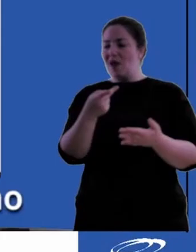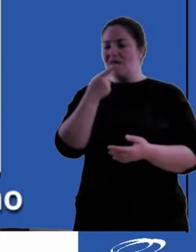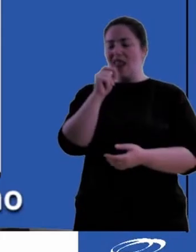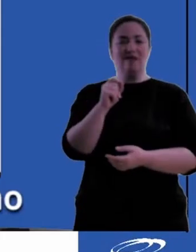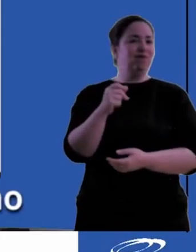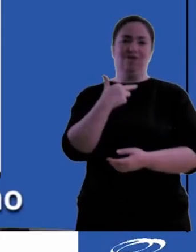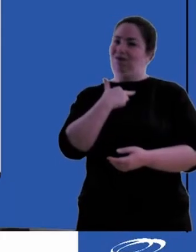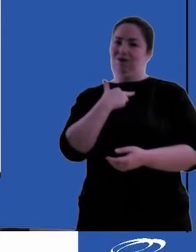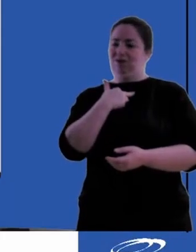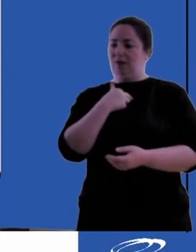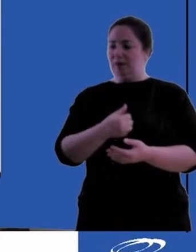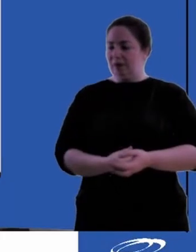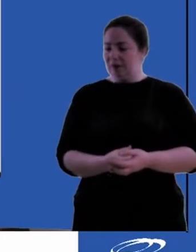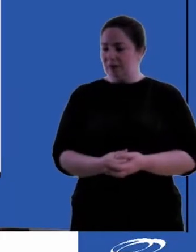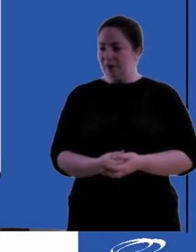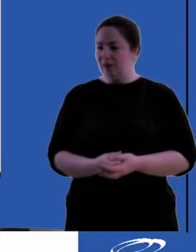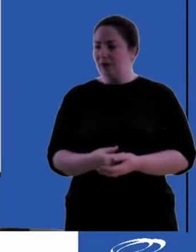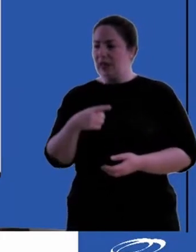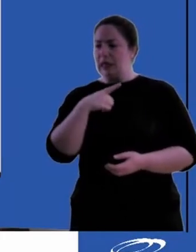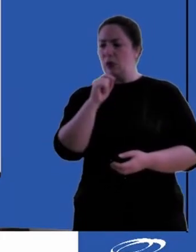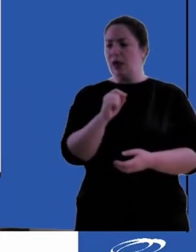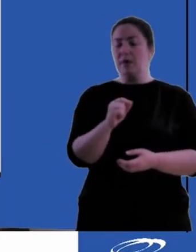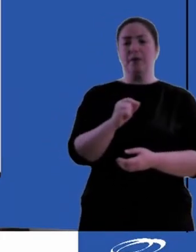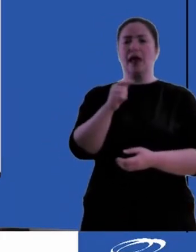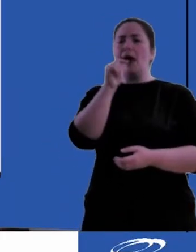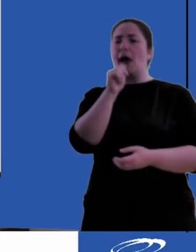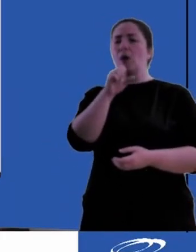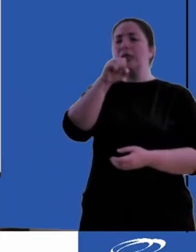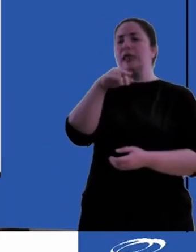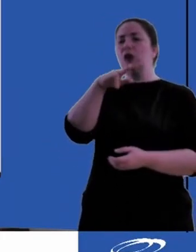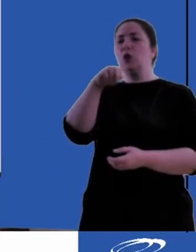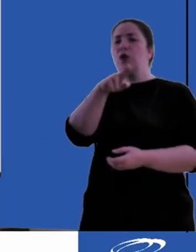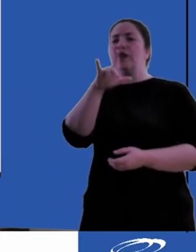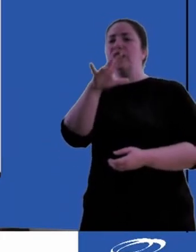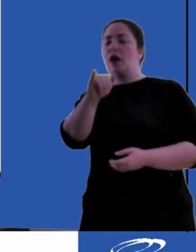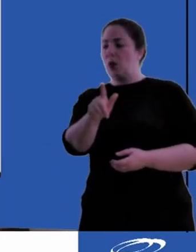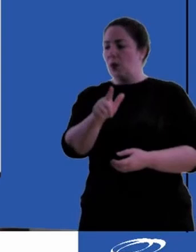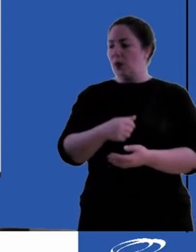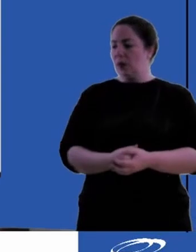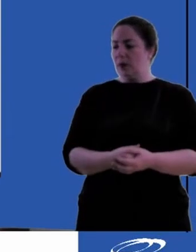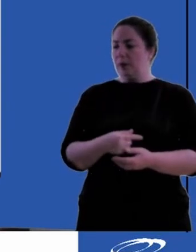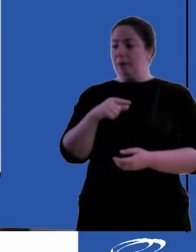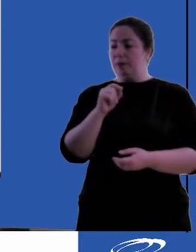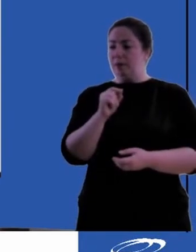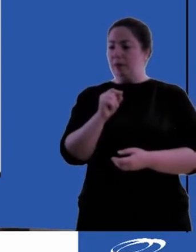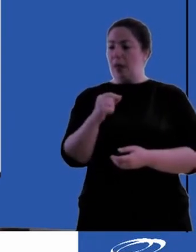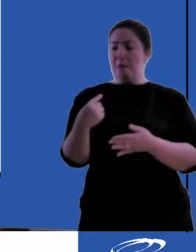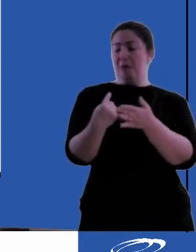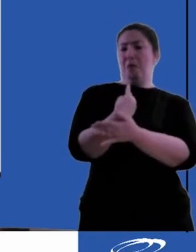run on synovial fluid. One of the tests that I get asked about a lot is alpha-defensin. Alpha-defensin is